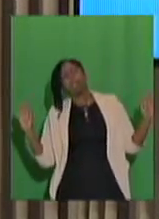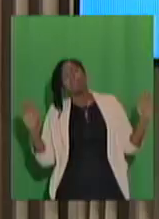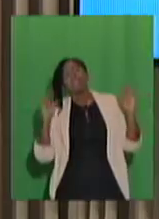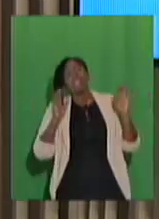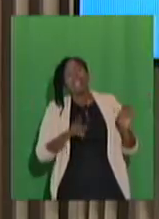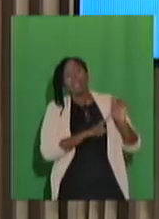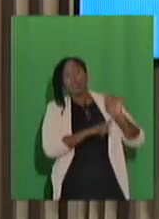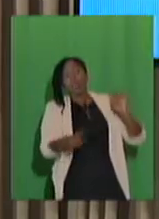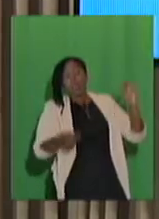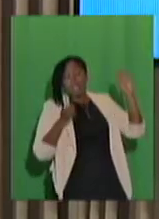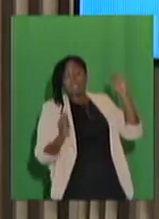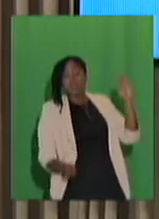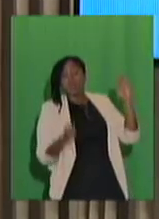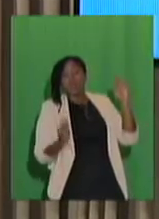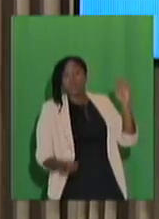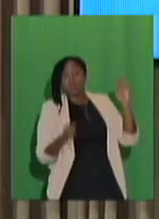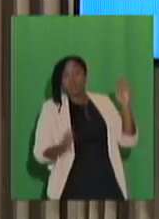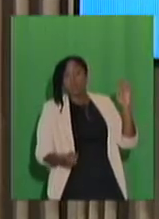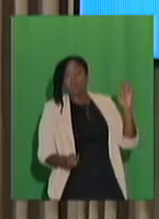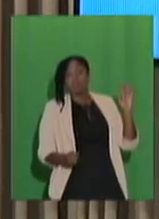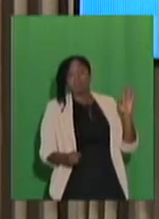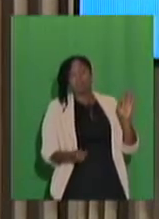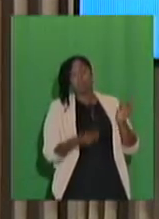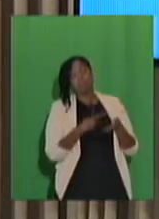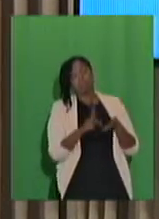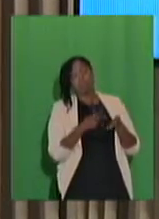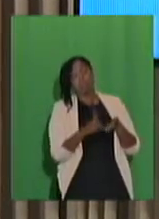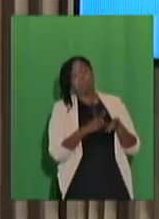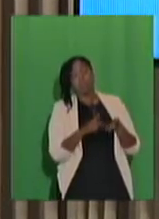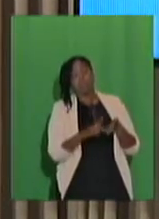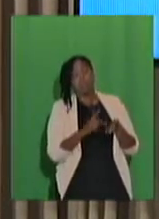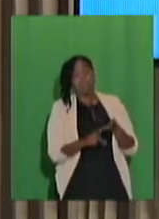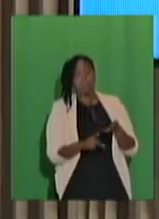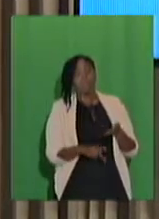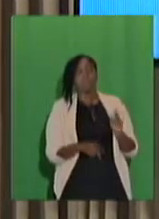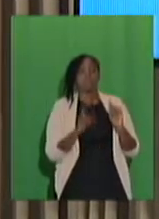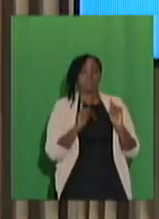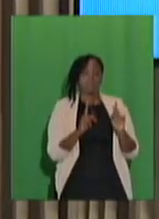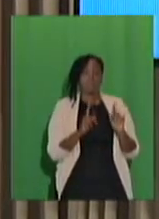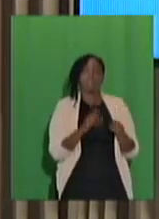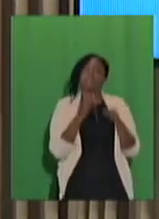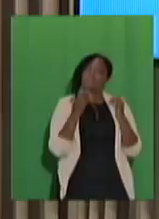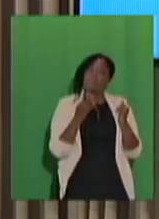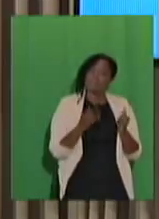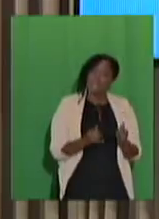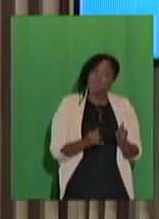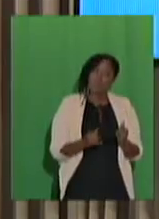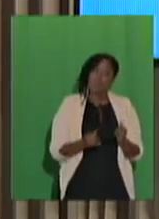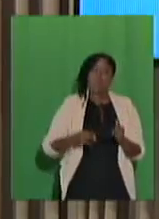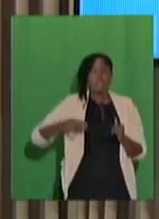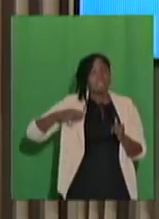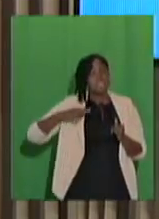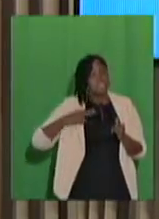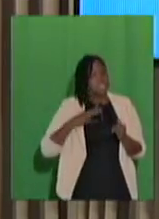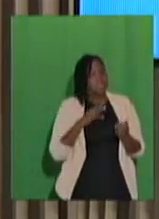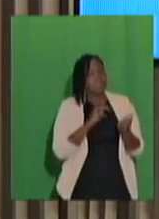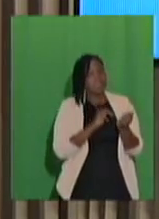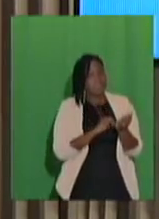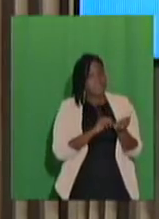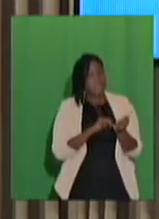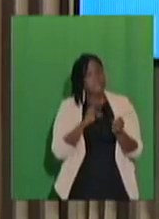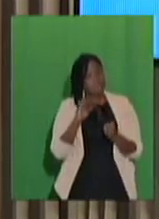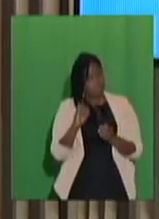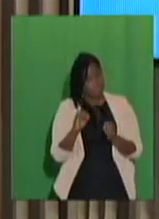The issue of trials is one that the chief medical officer, as head of the ethics